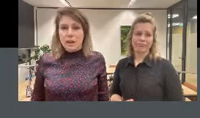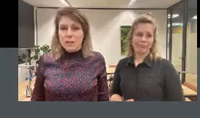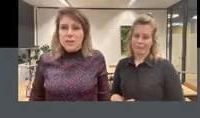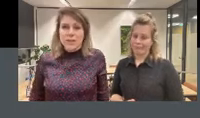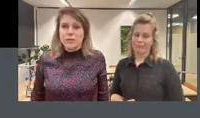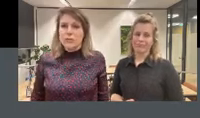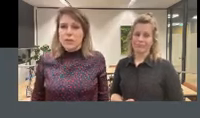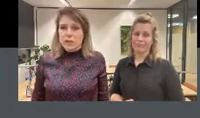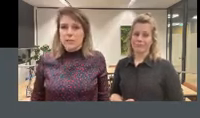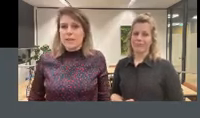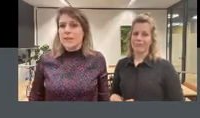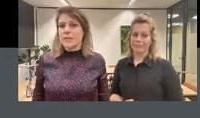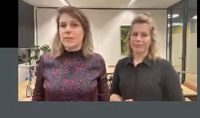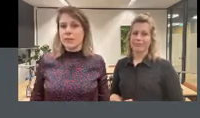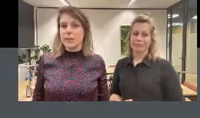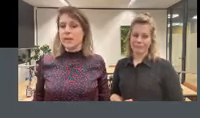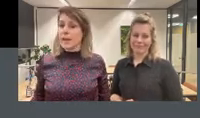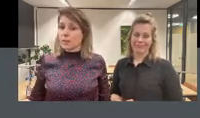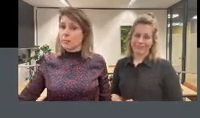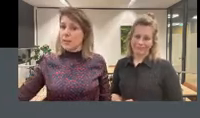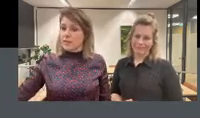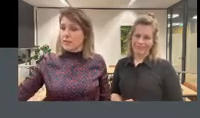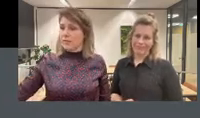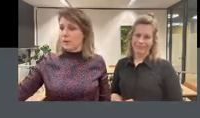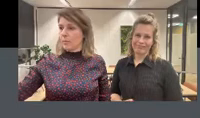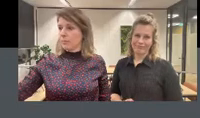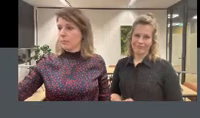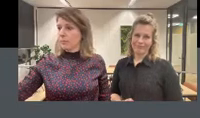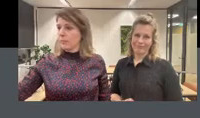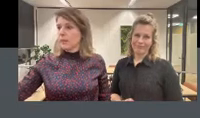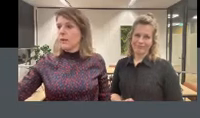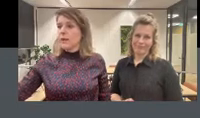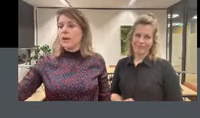patients ultimately do not receive treatment they could benefit from.